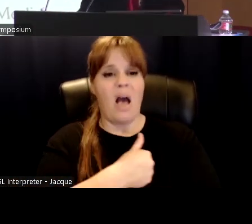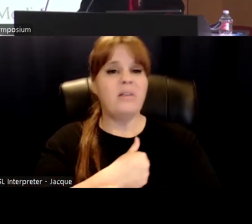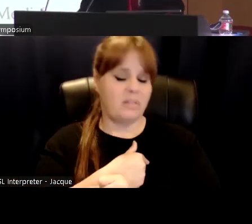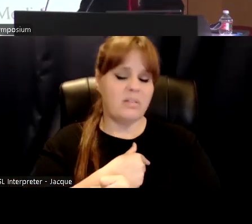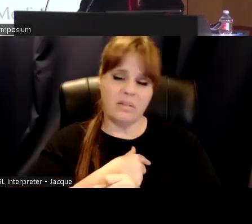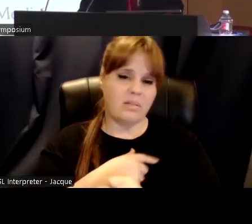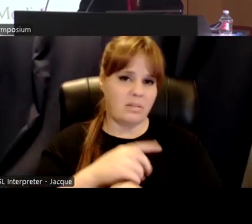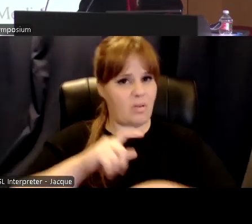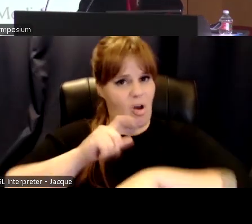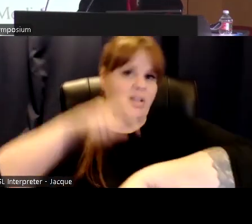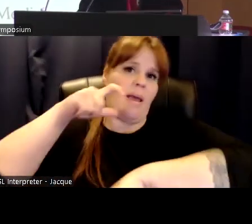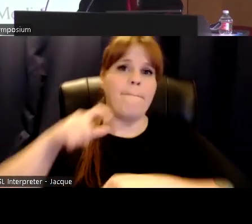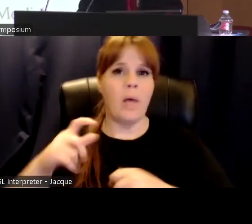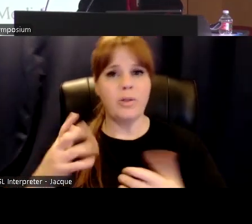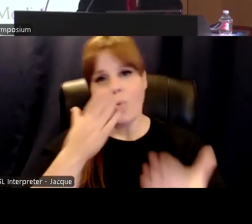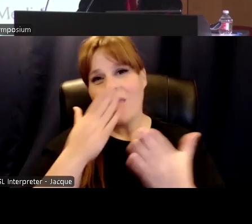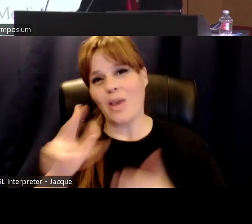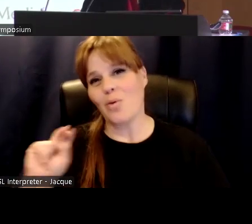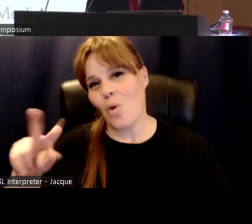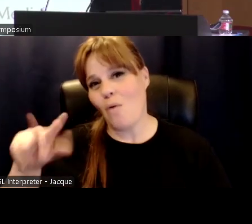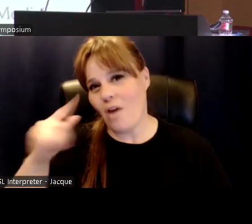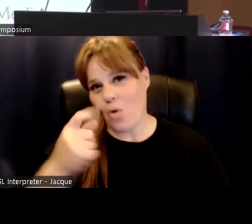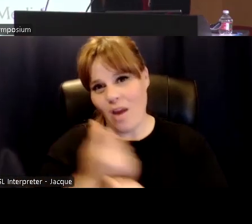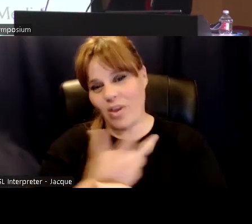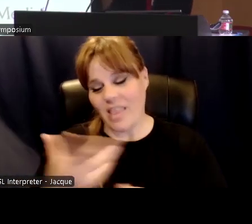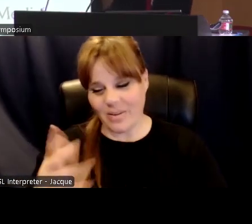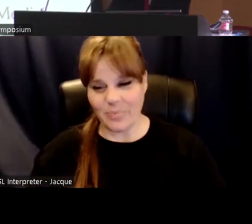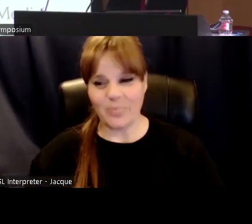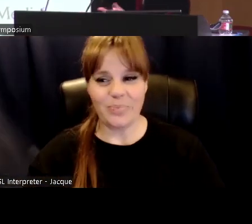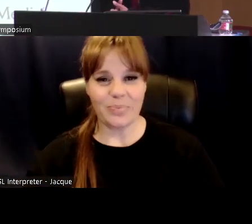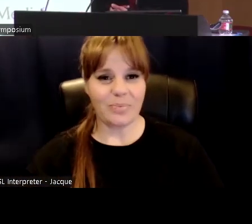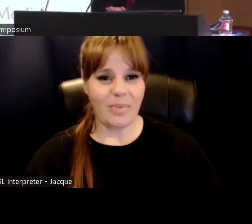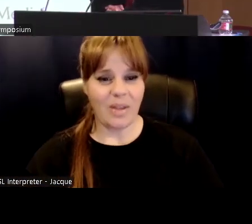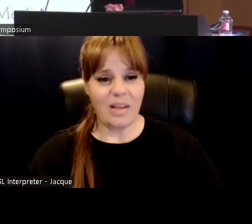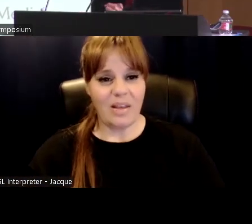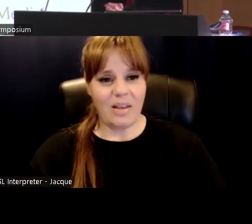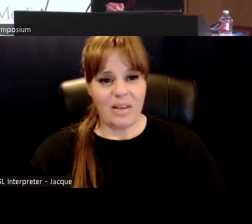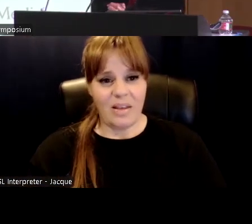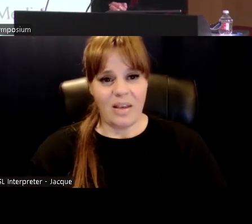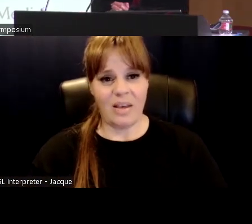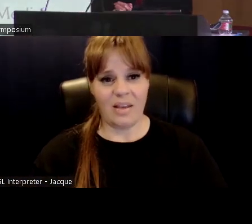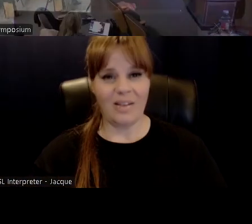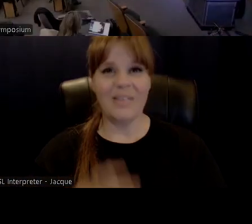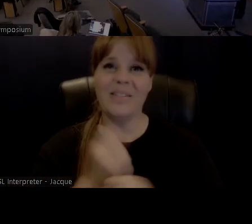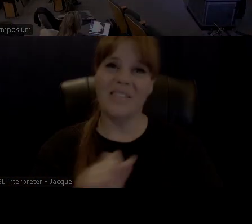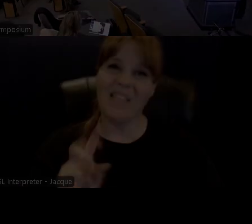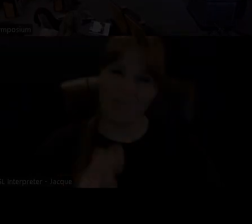be on time. So thank you, Nova, for everything. Thank you, everyone, and safe travels, and we will see you next time.